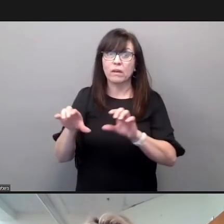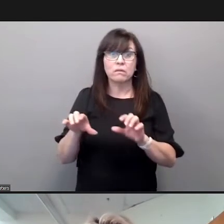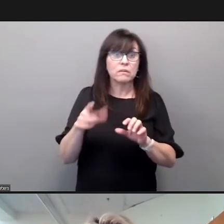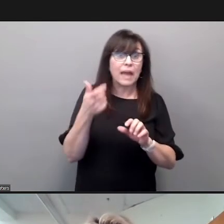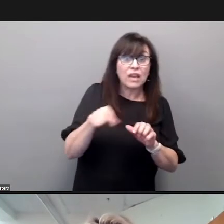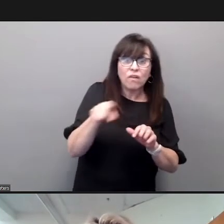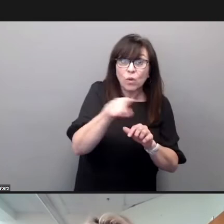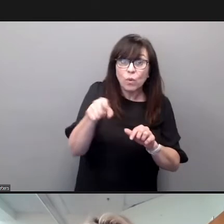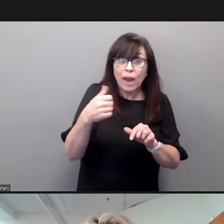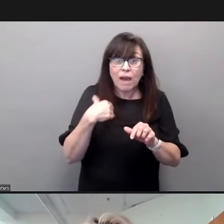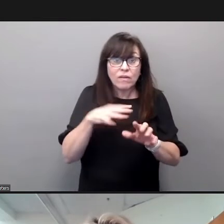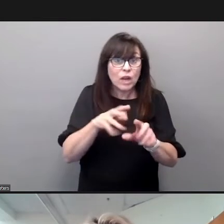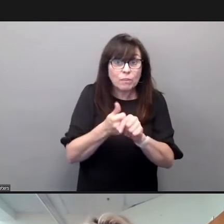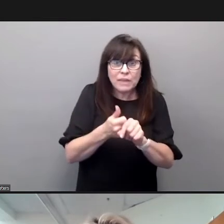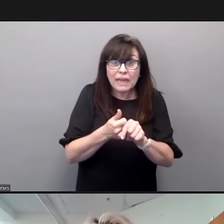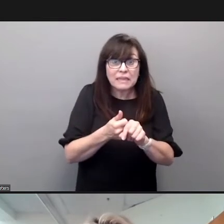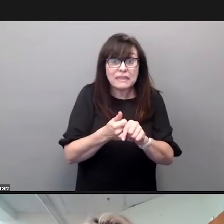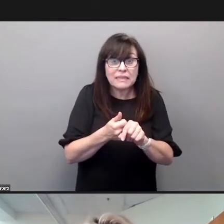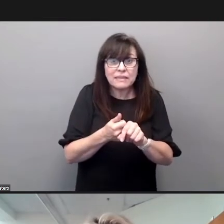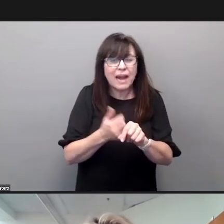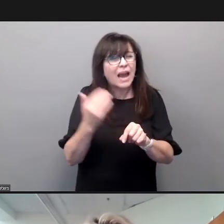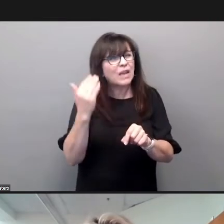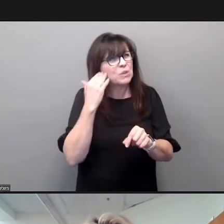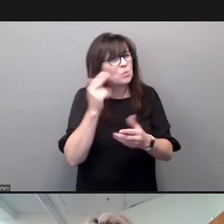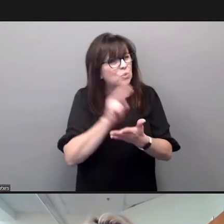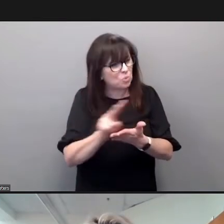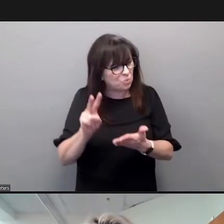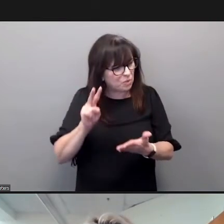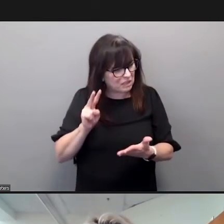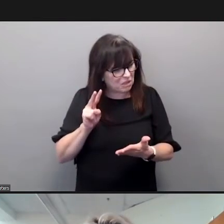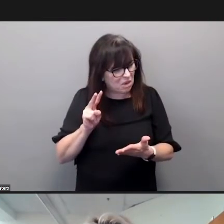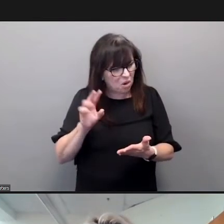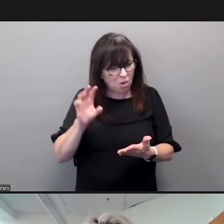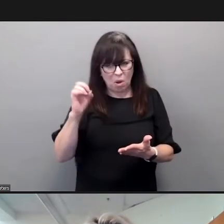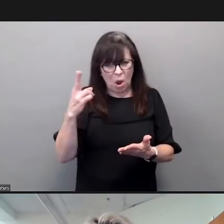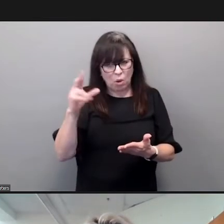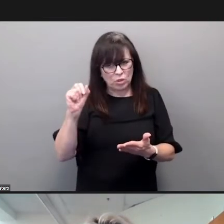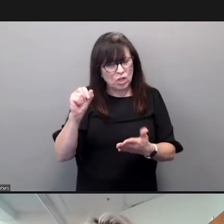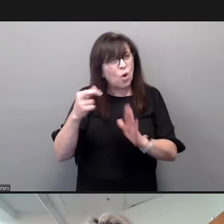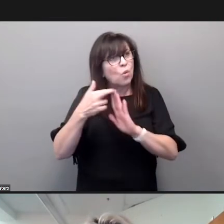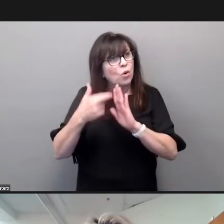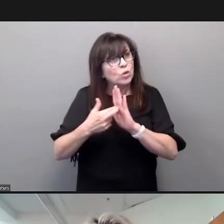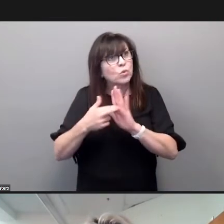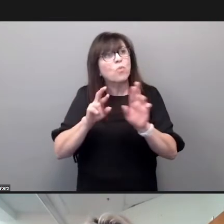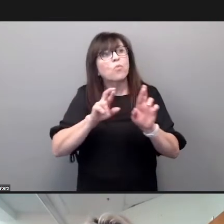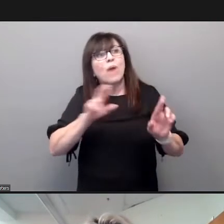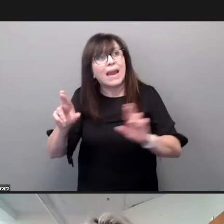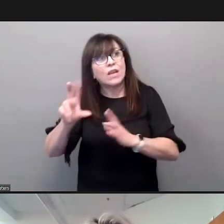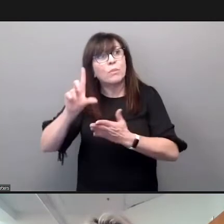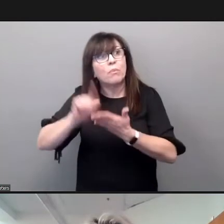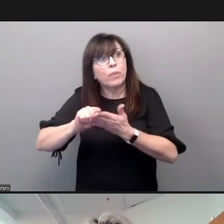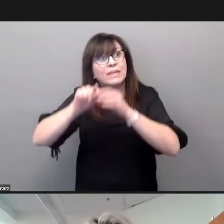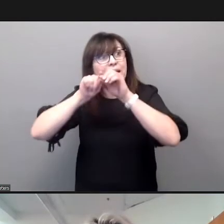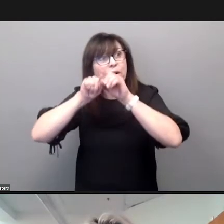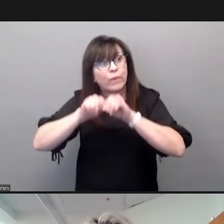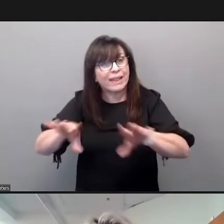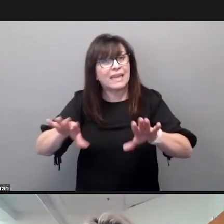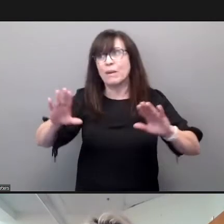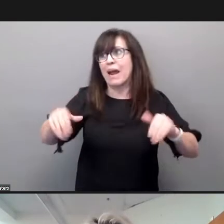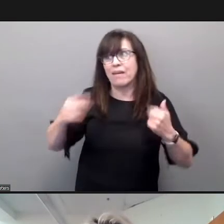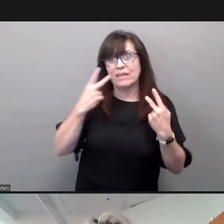about what I knew a couple of weeks ago, the OSHA guidelines were about to be released, but I have not seen them